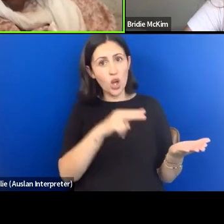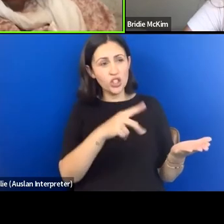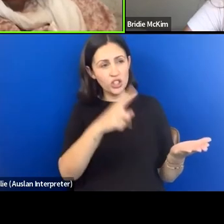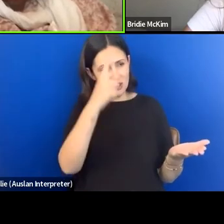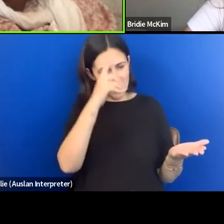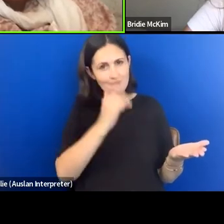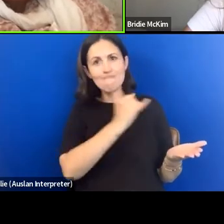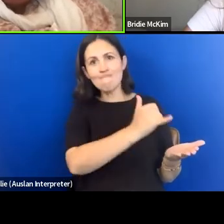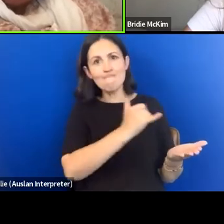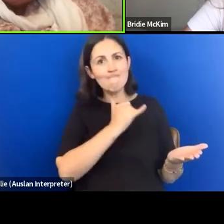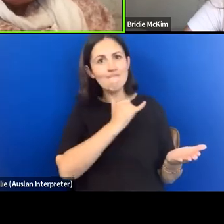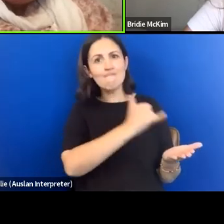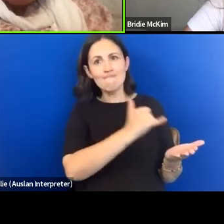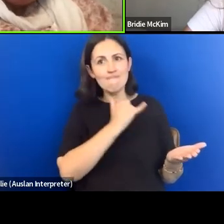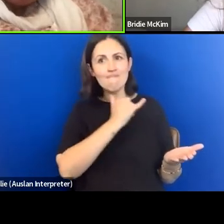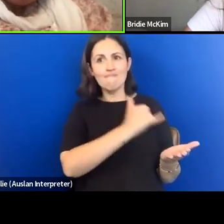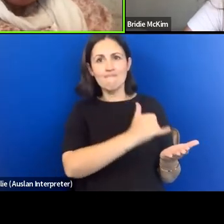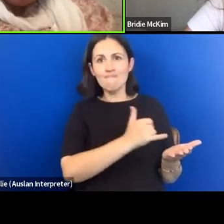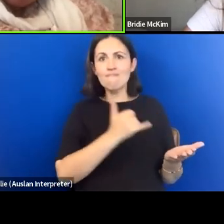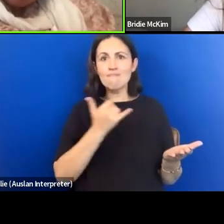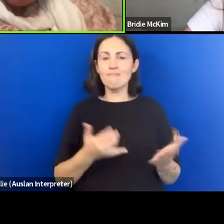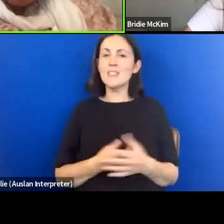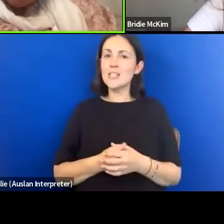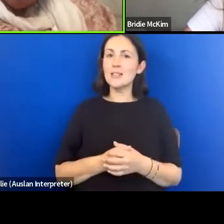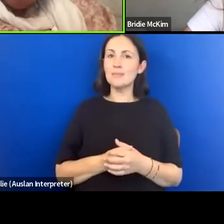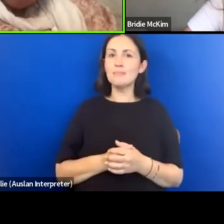the what I'm trying to get across.